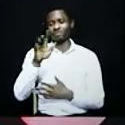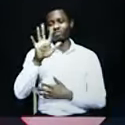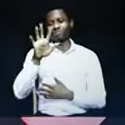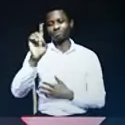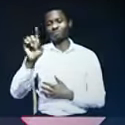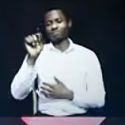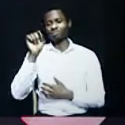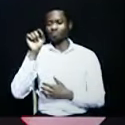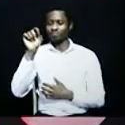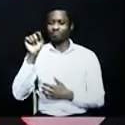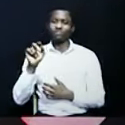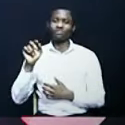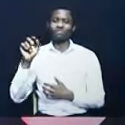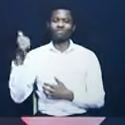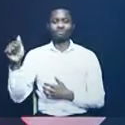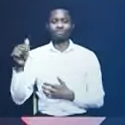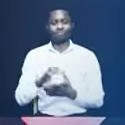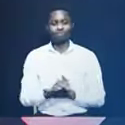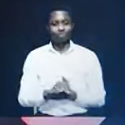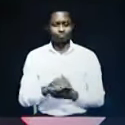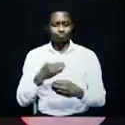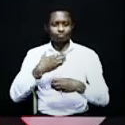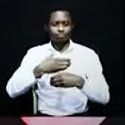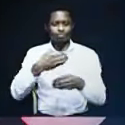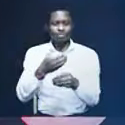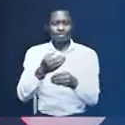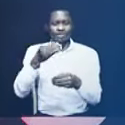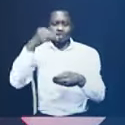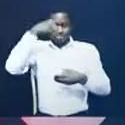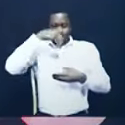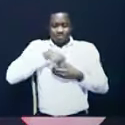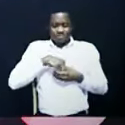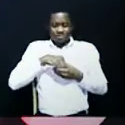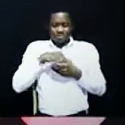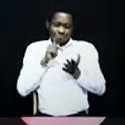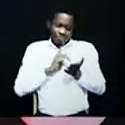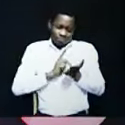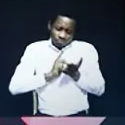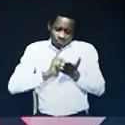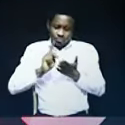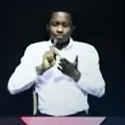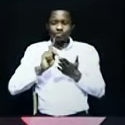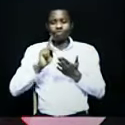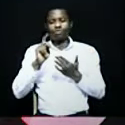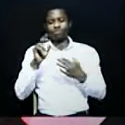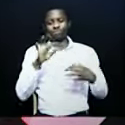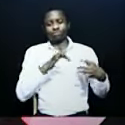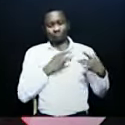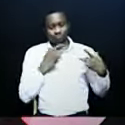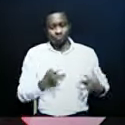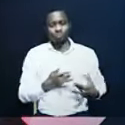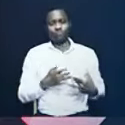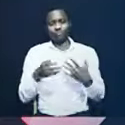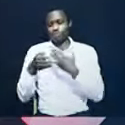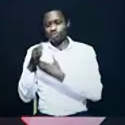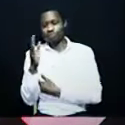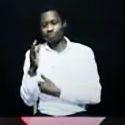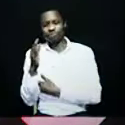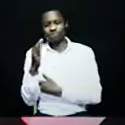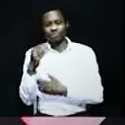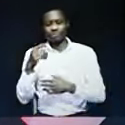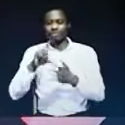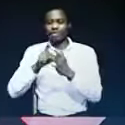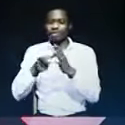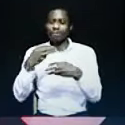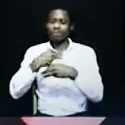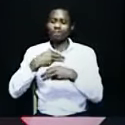Create in me a pure heart, O God, and renew a steadfast spirit within me.